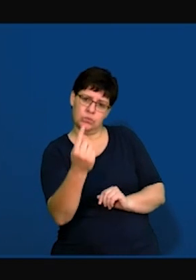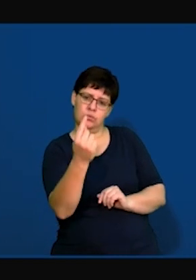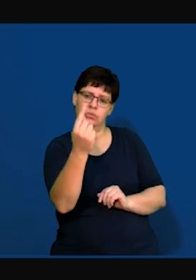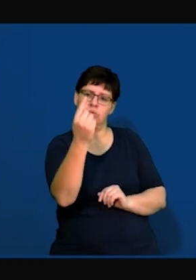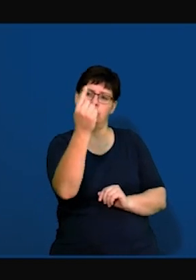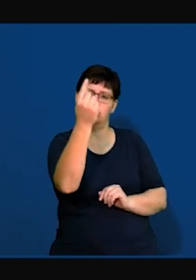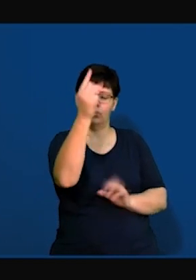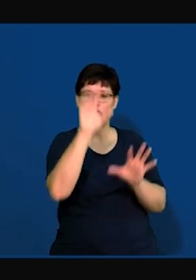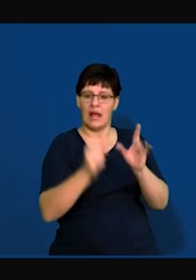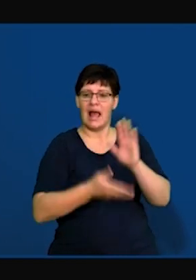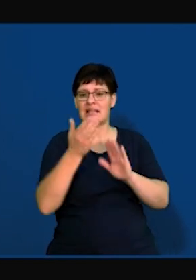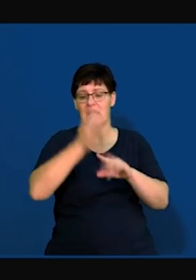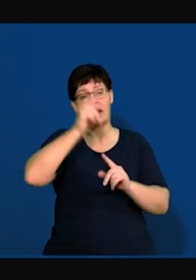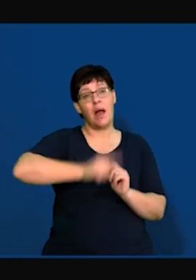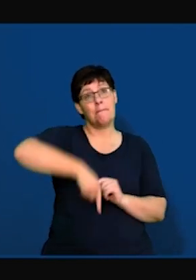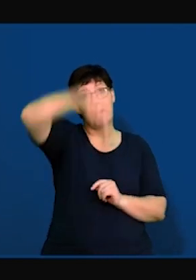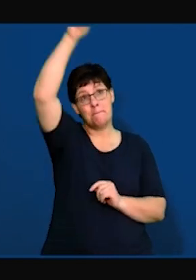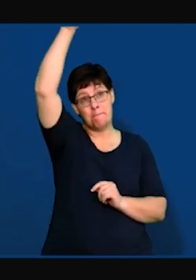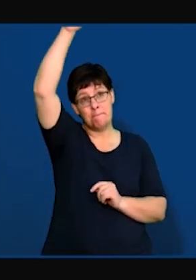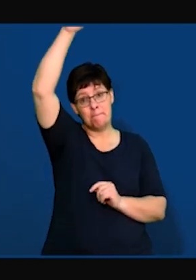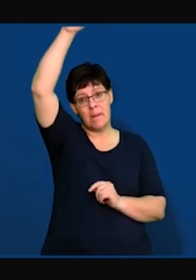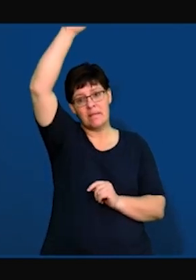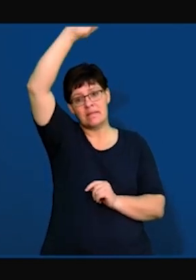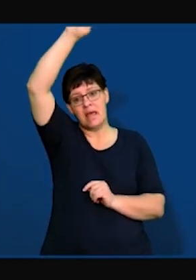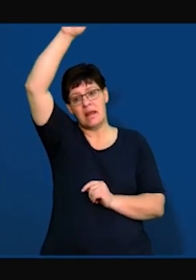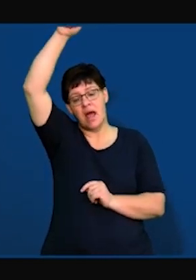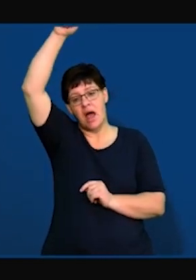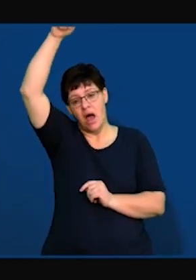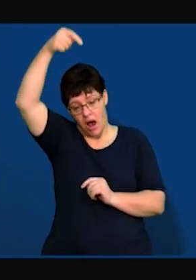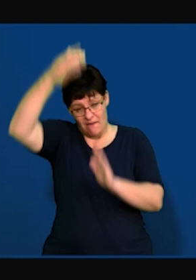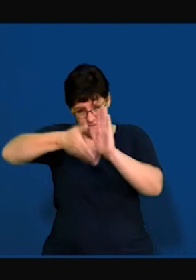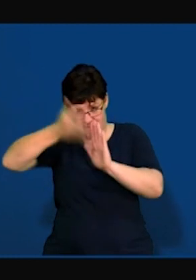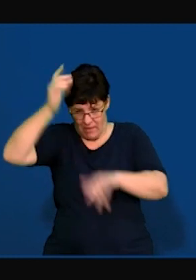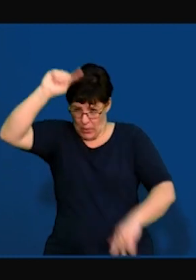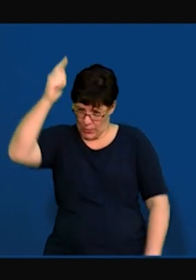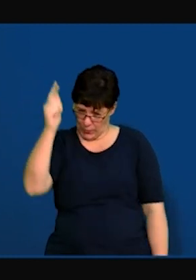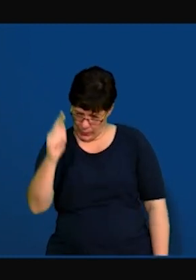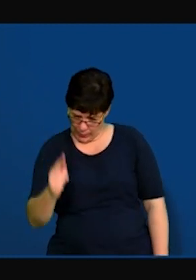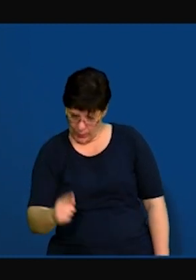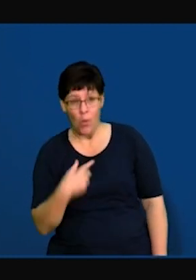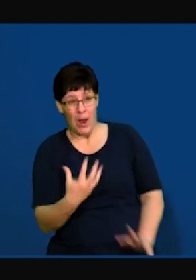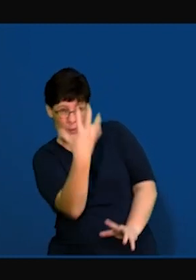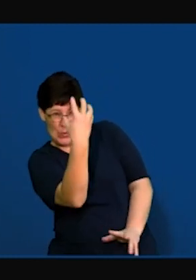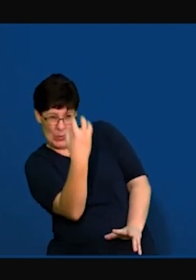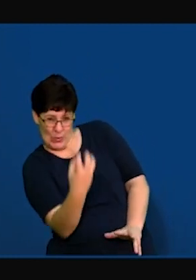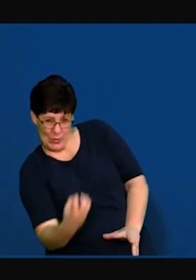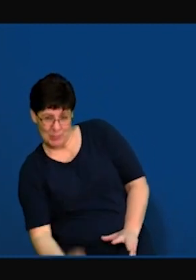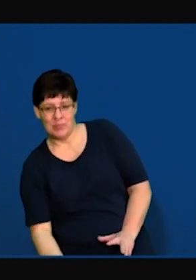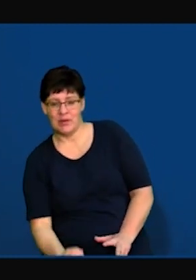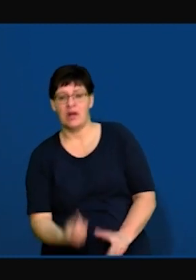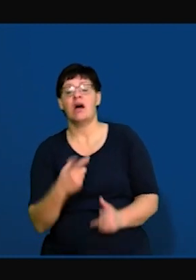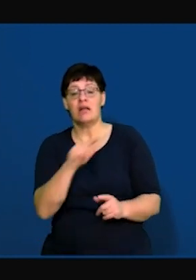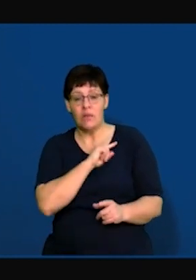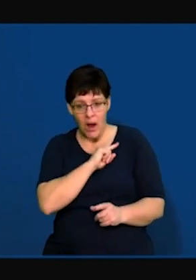remains constant. It reaches the highest position and then moves faster and faster going down. Now, in both cases, the